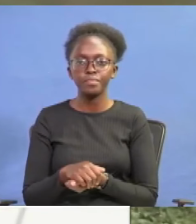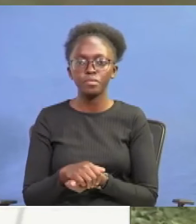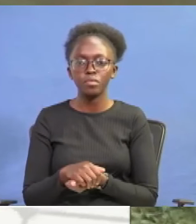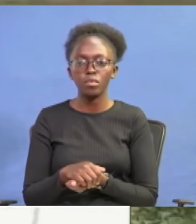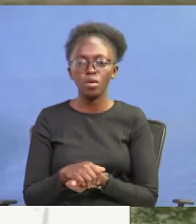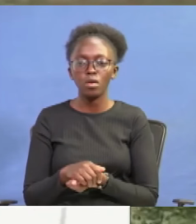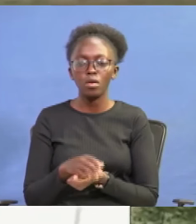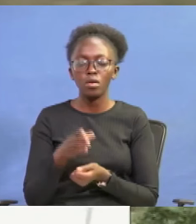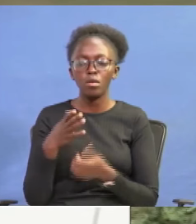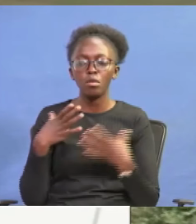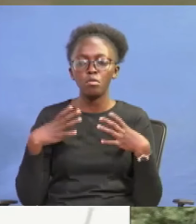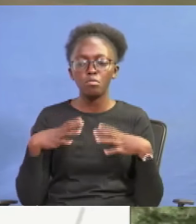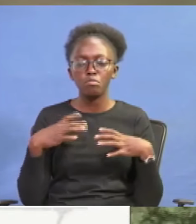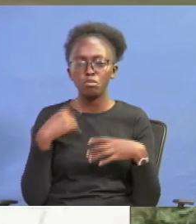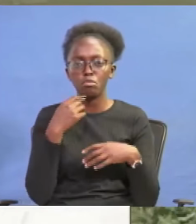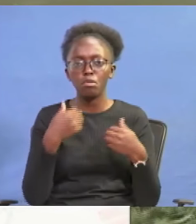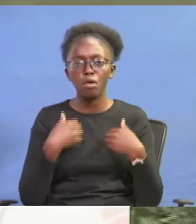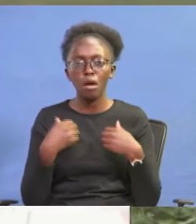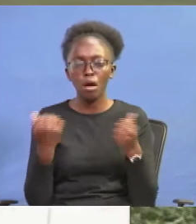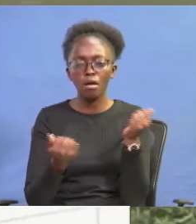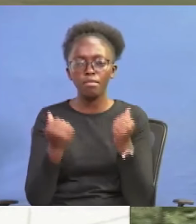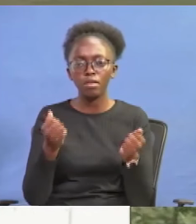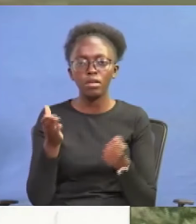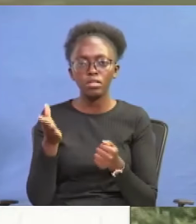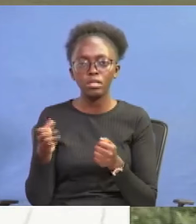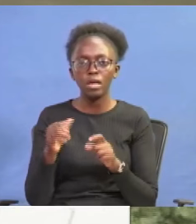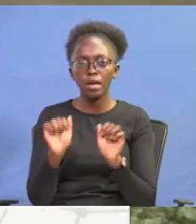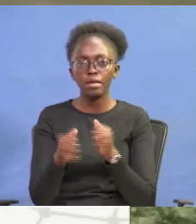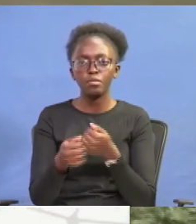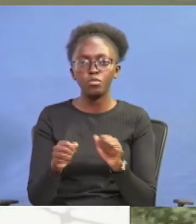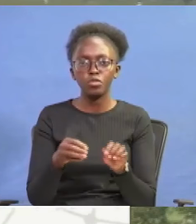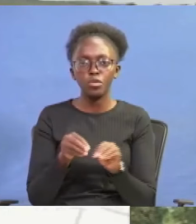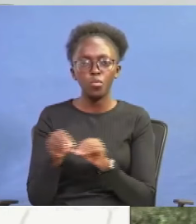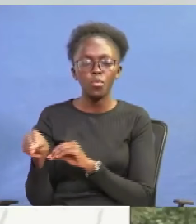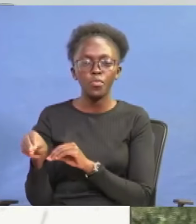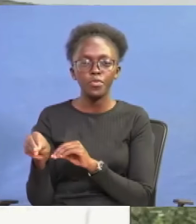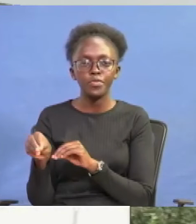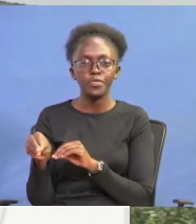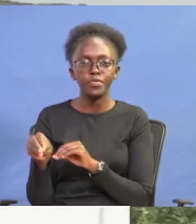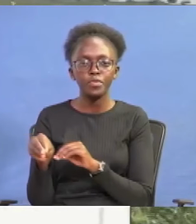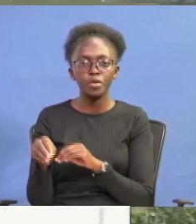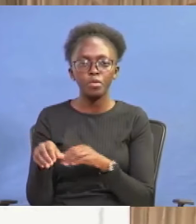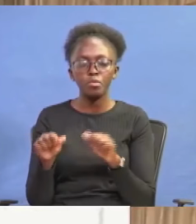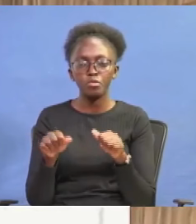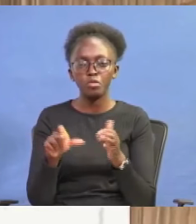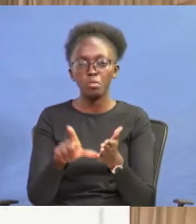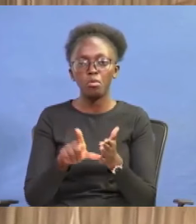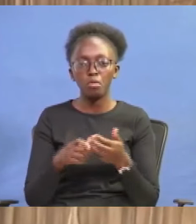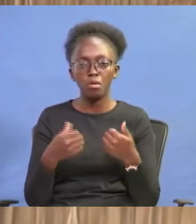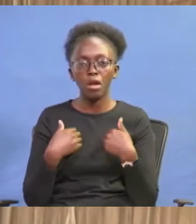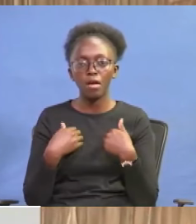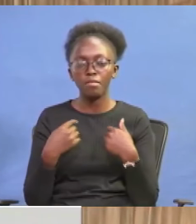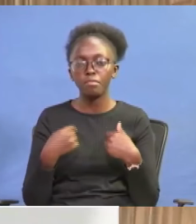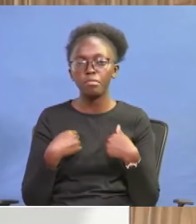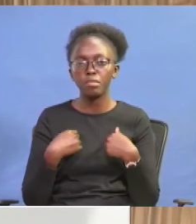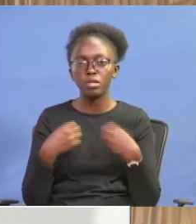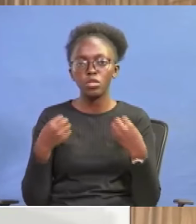wao sasa wenye magari gari 12 zote zimekuwa marundi, watatoka vipi na watasaidika vipi na wao pengine ni watu wamechukua loans? Hasara ambayo